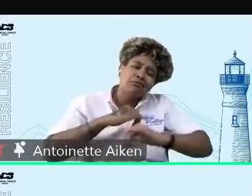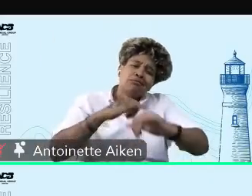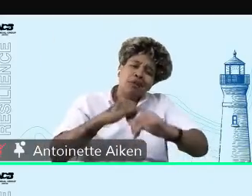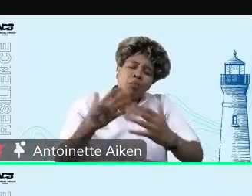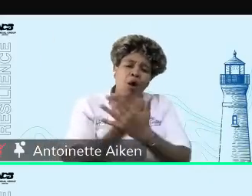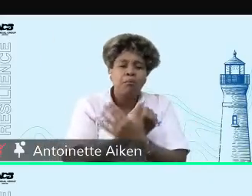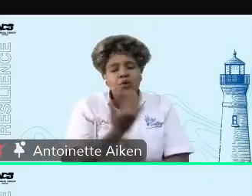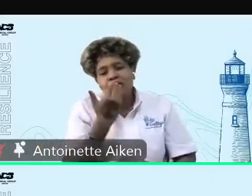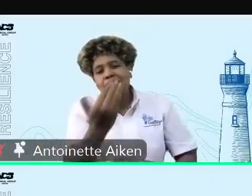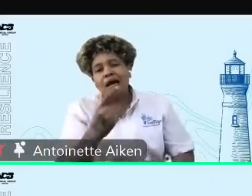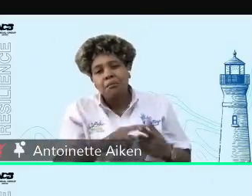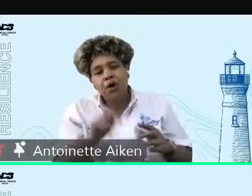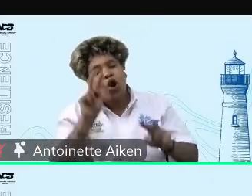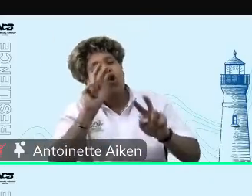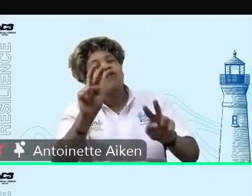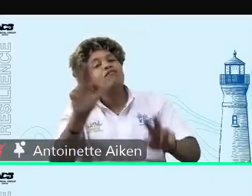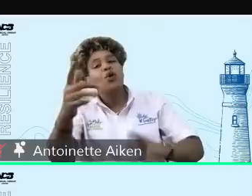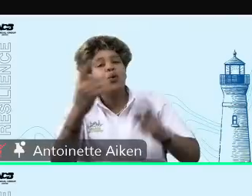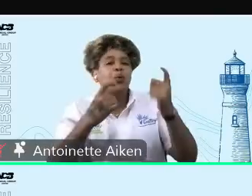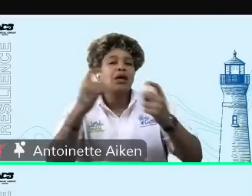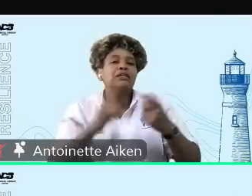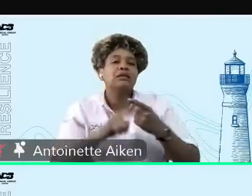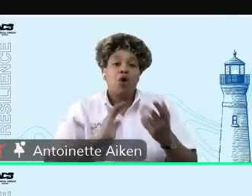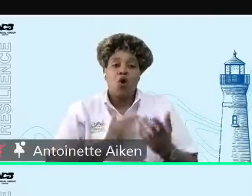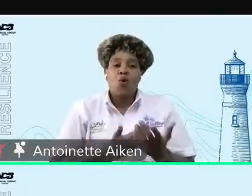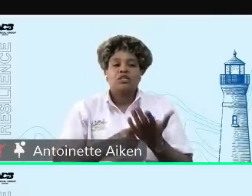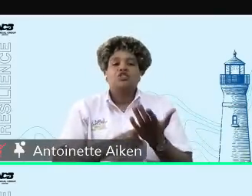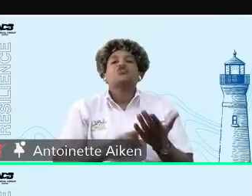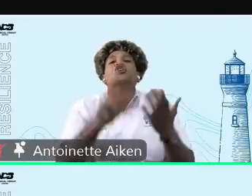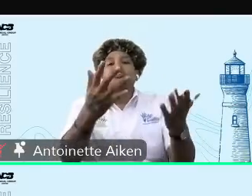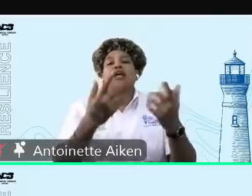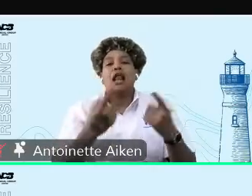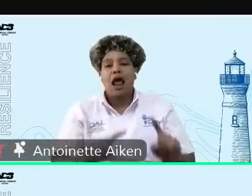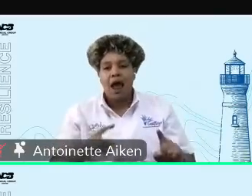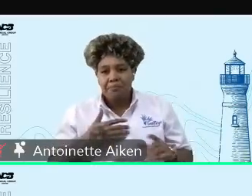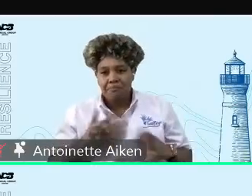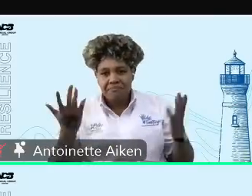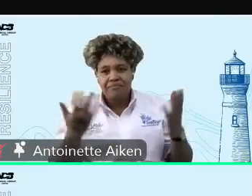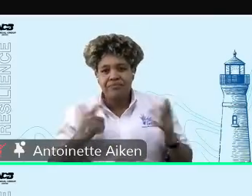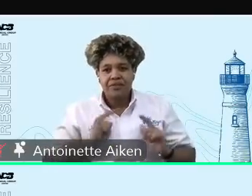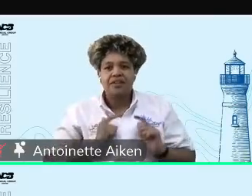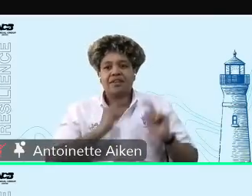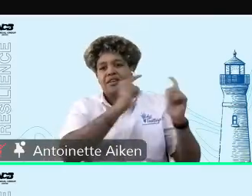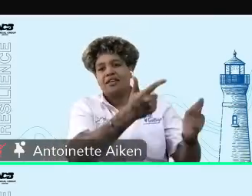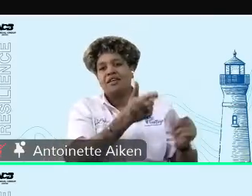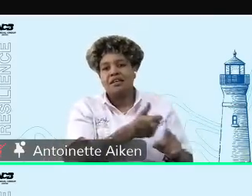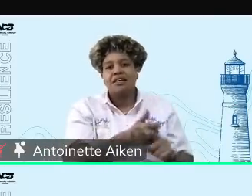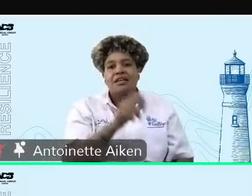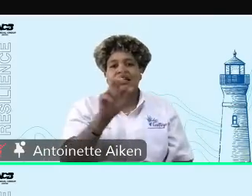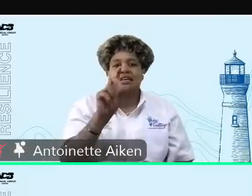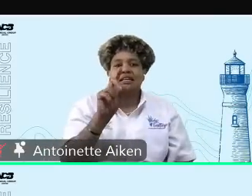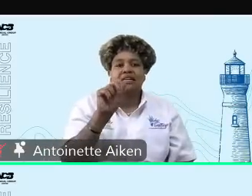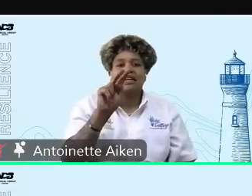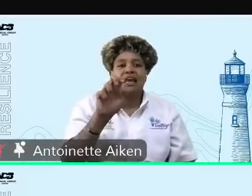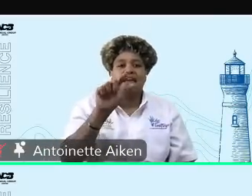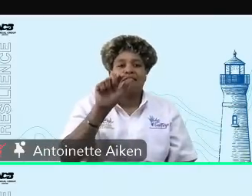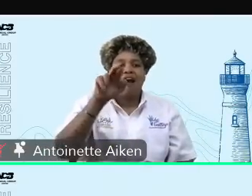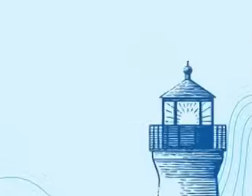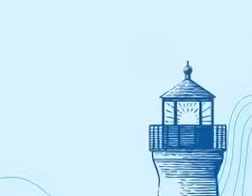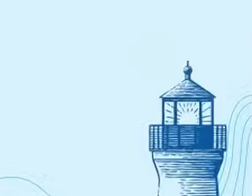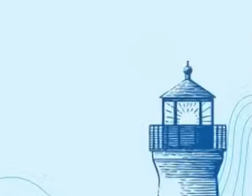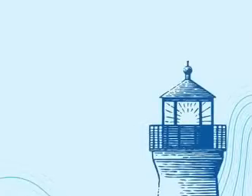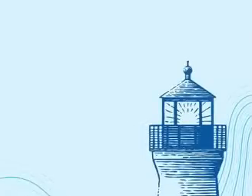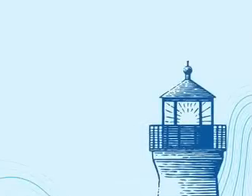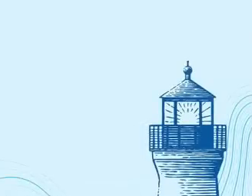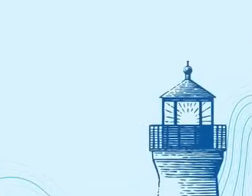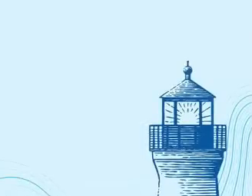Thank you, and I look forward to your questions and our discussion. And with that, I'll pass it over to Dave Garcia.